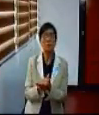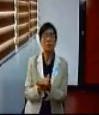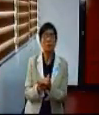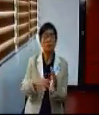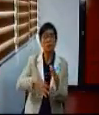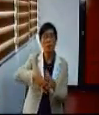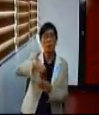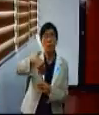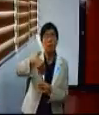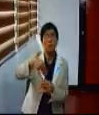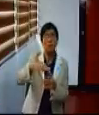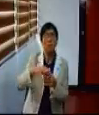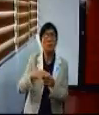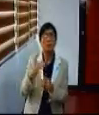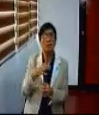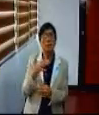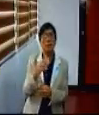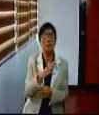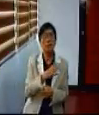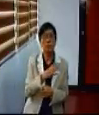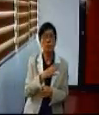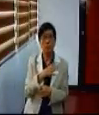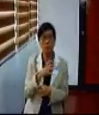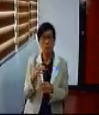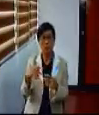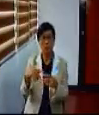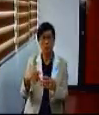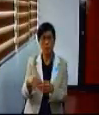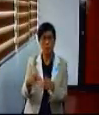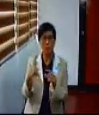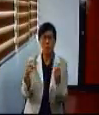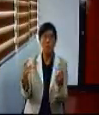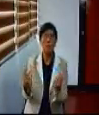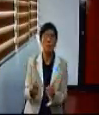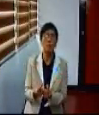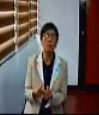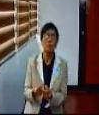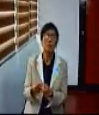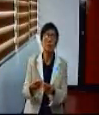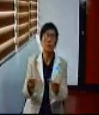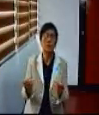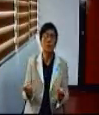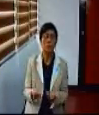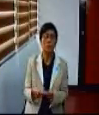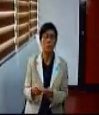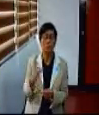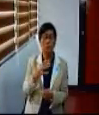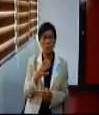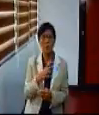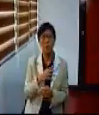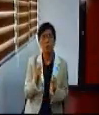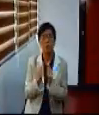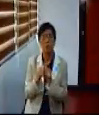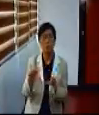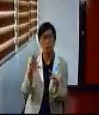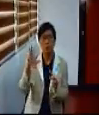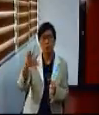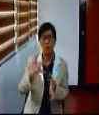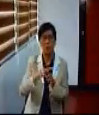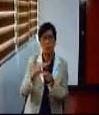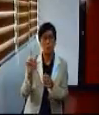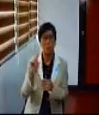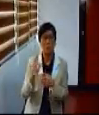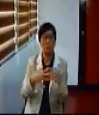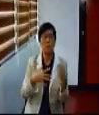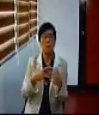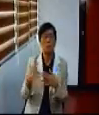outside of the commission's jurisdiction, with the commission having no connection whatsoever with